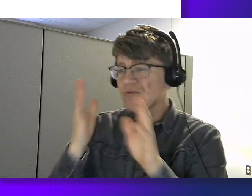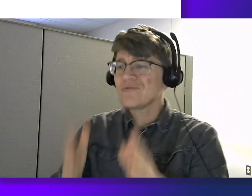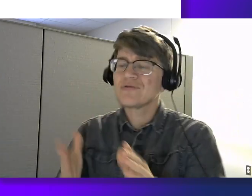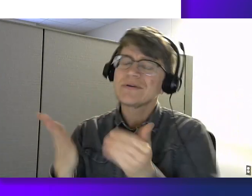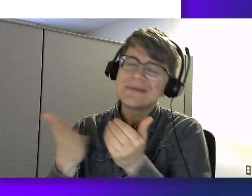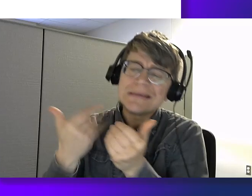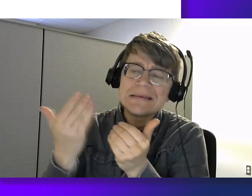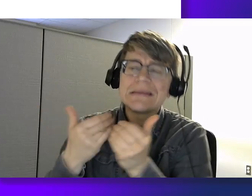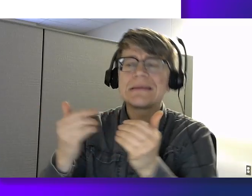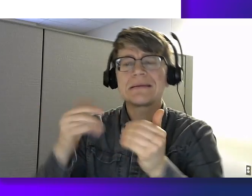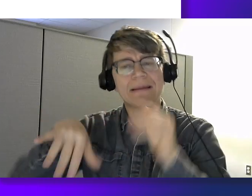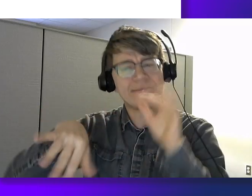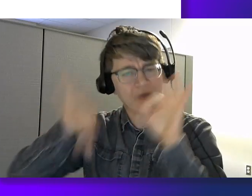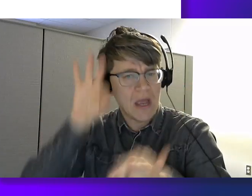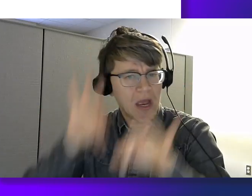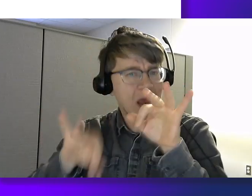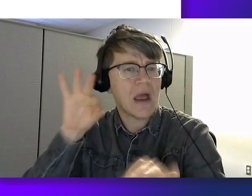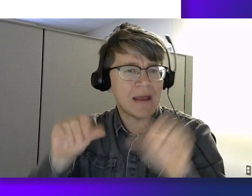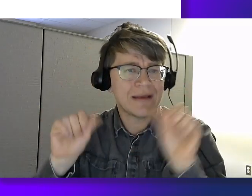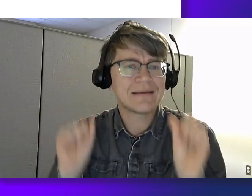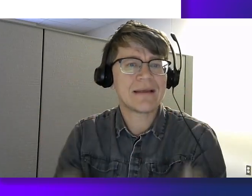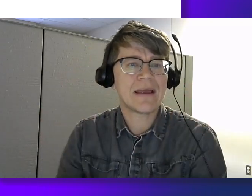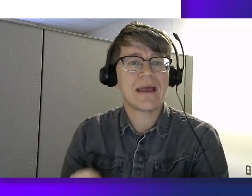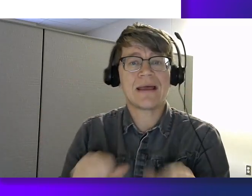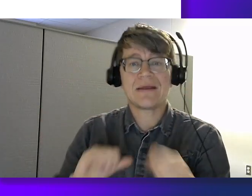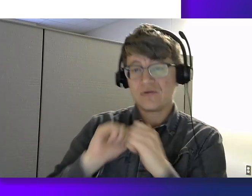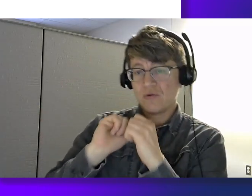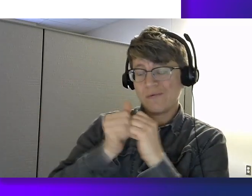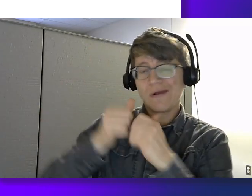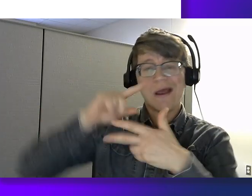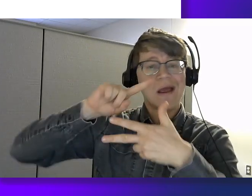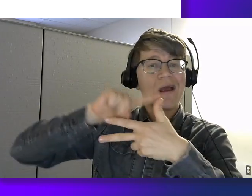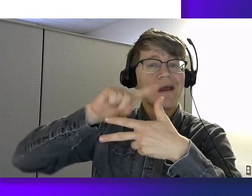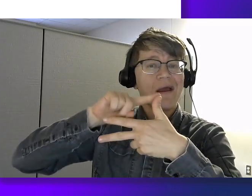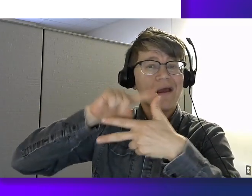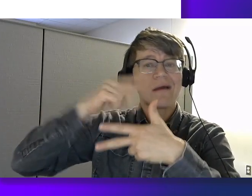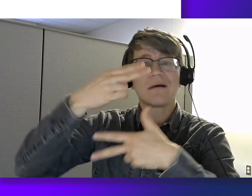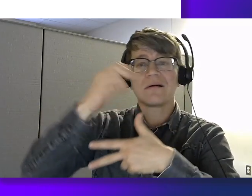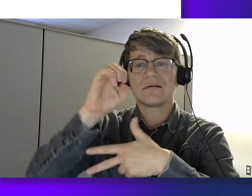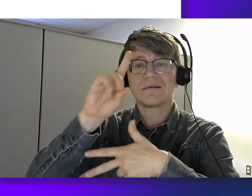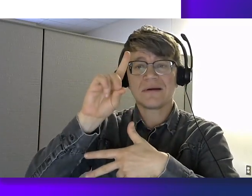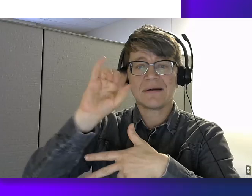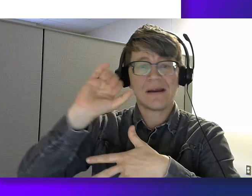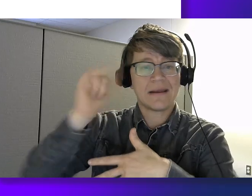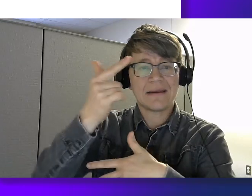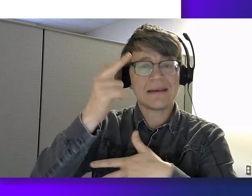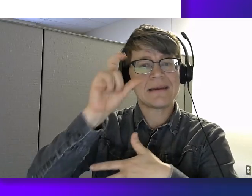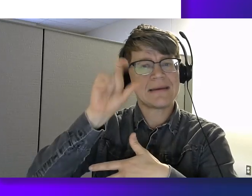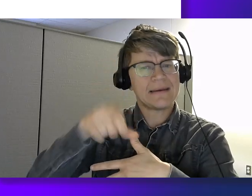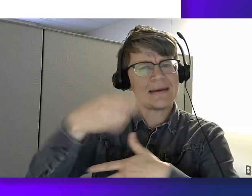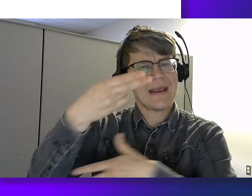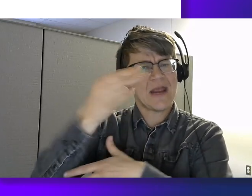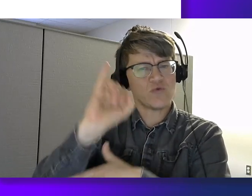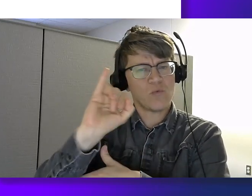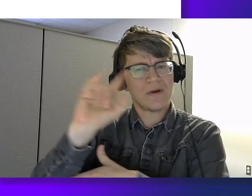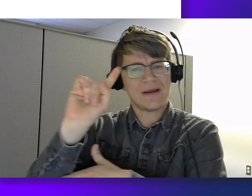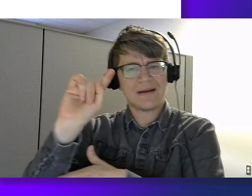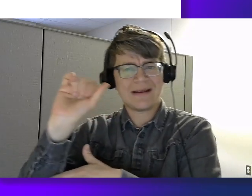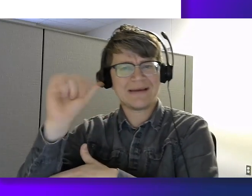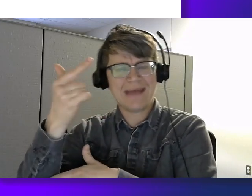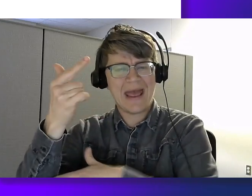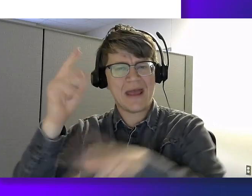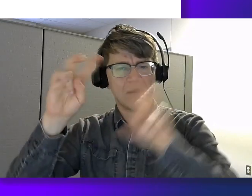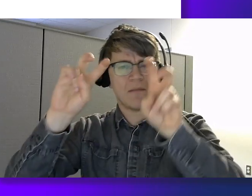best practices you should follow for page headings. Your page title should have an H1 tag. Subsequent headings on the page should